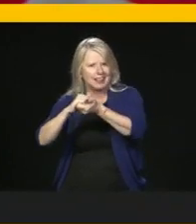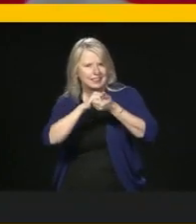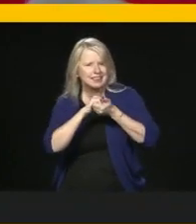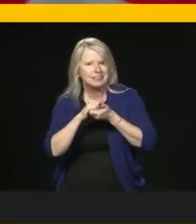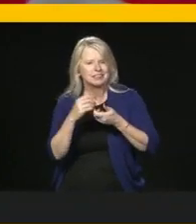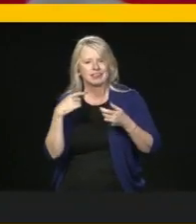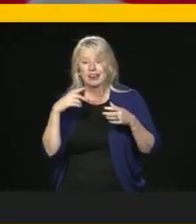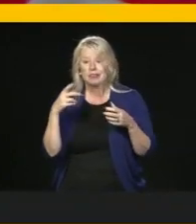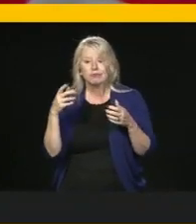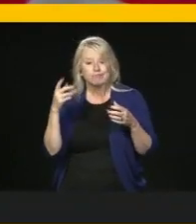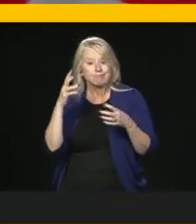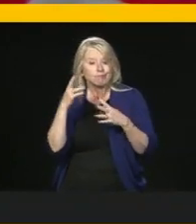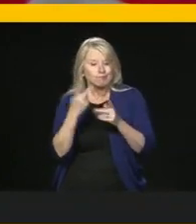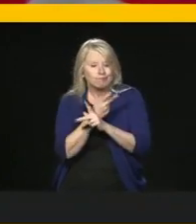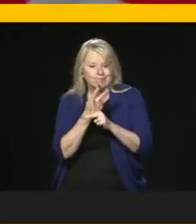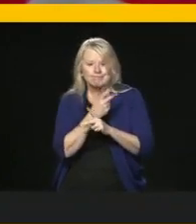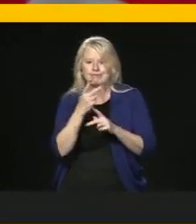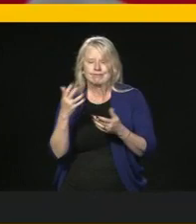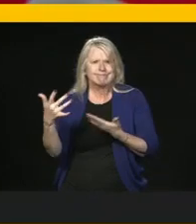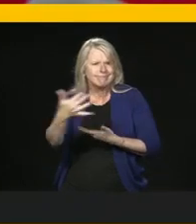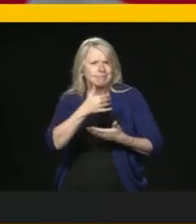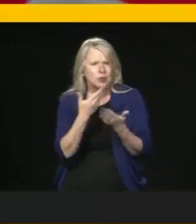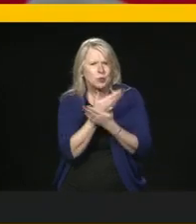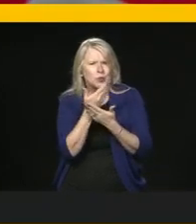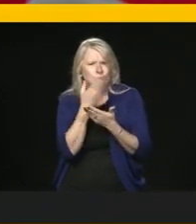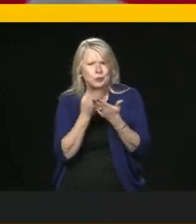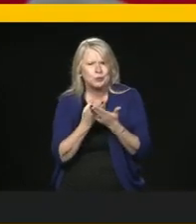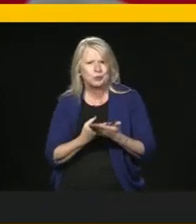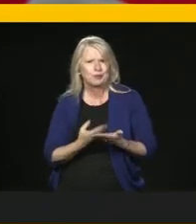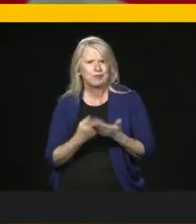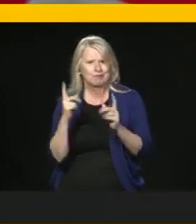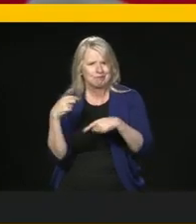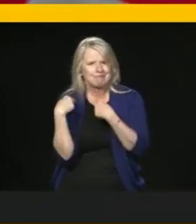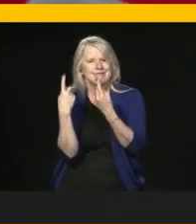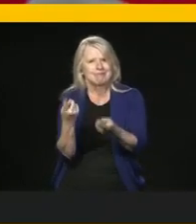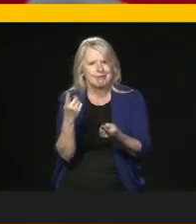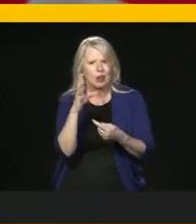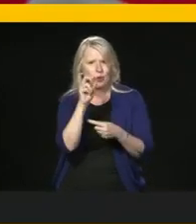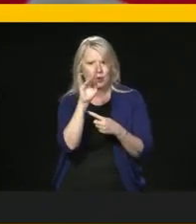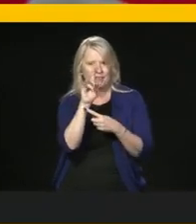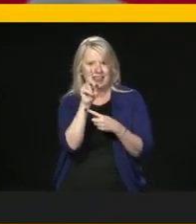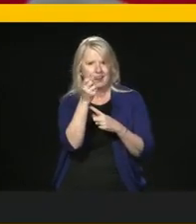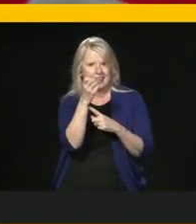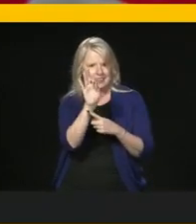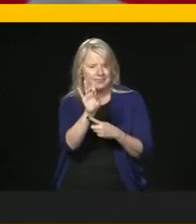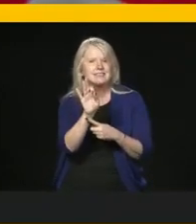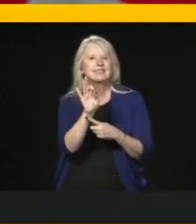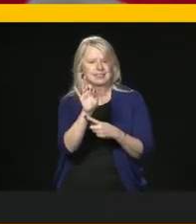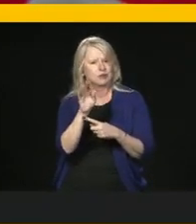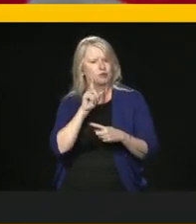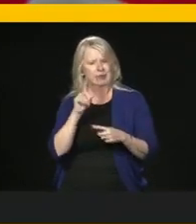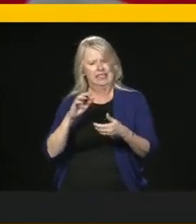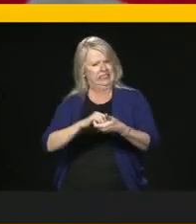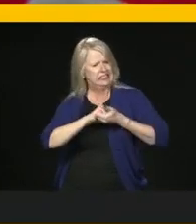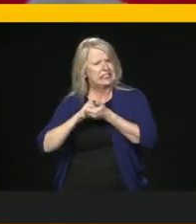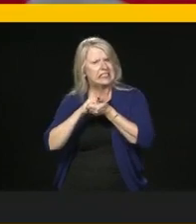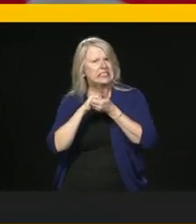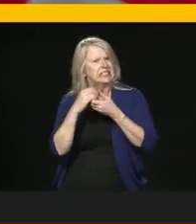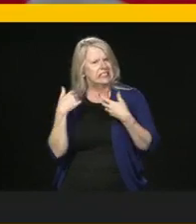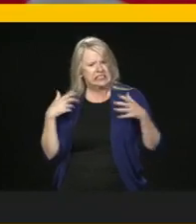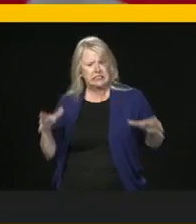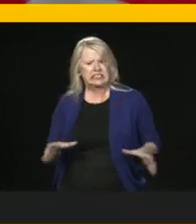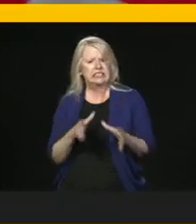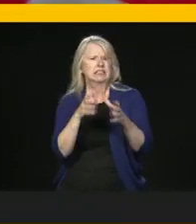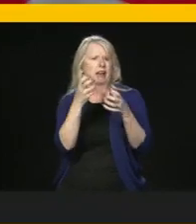promising therapies for COVID-19. It's an all-out coordinated push involving multiple countries to collect